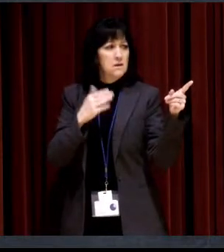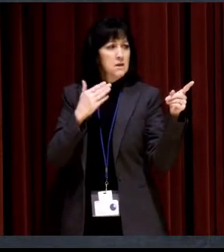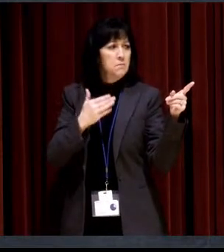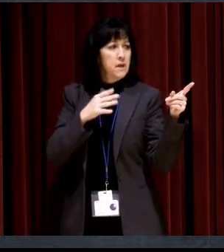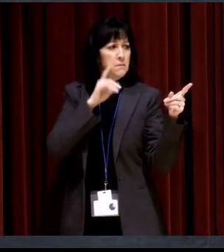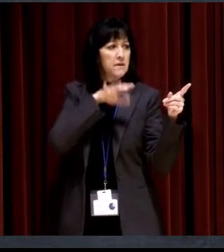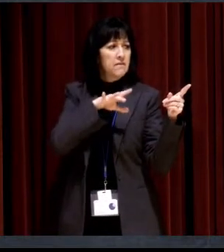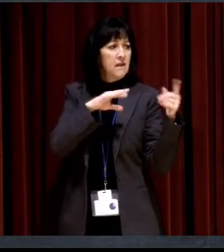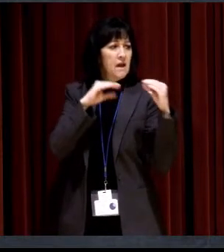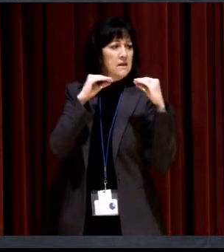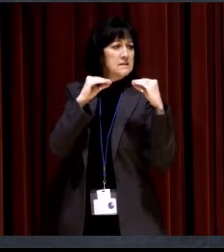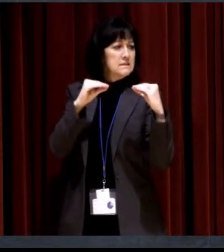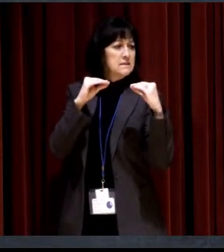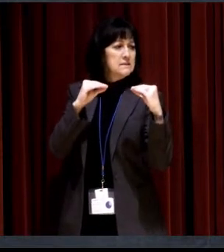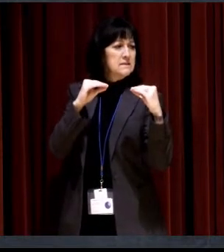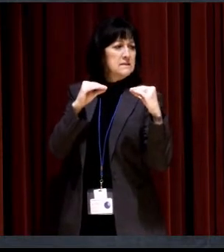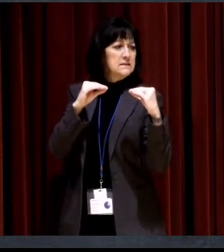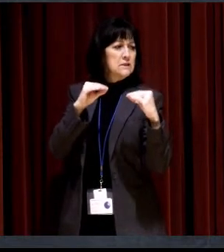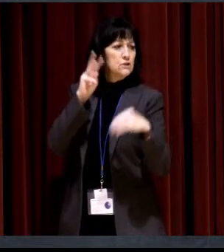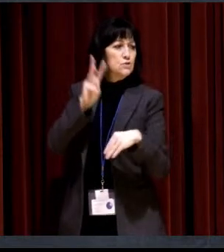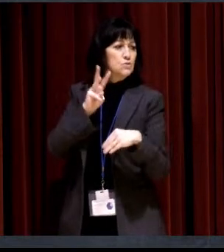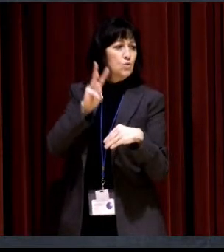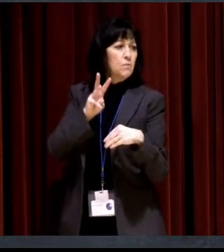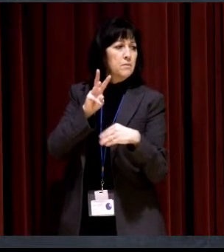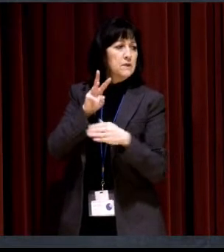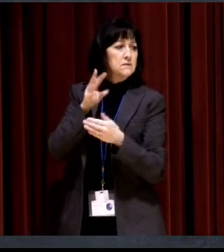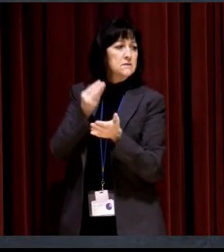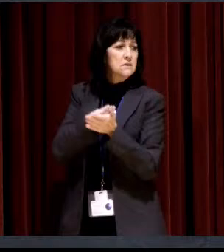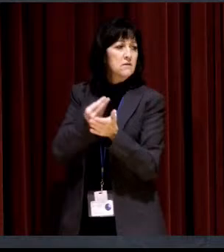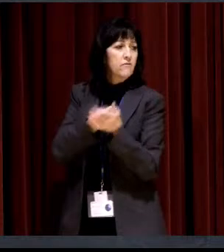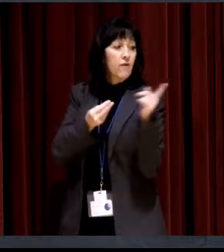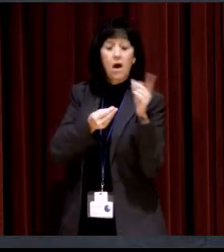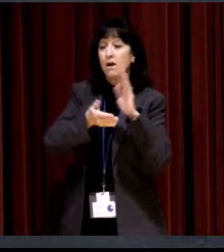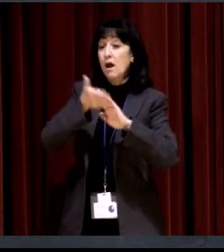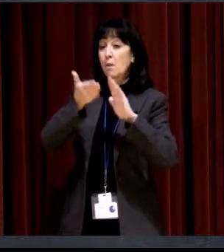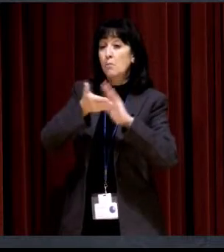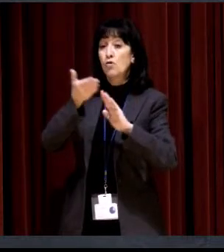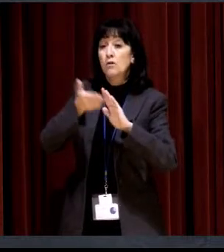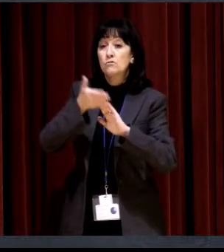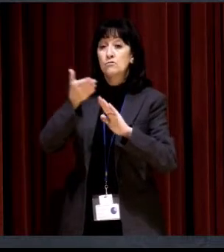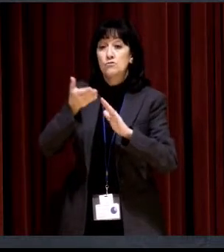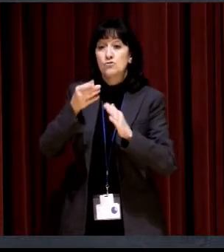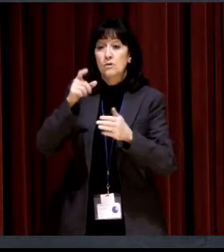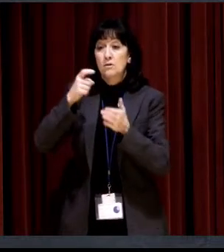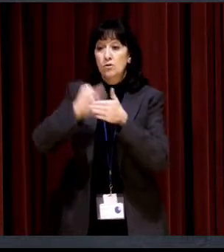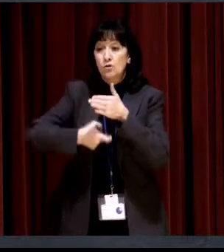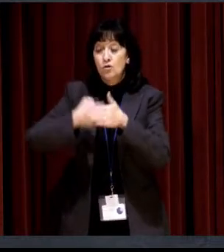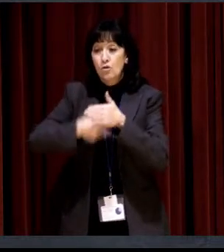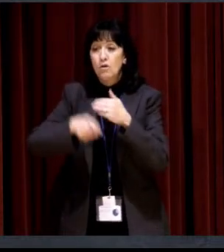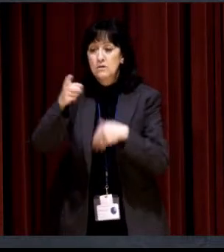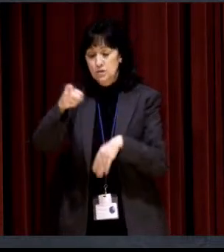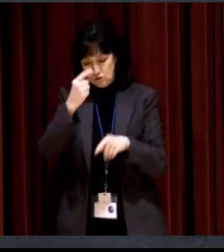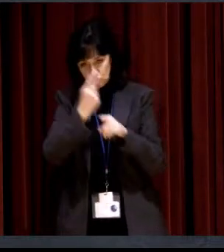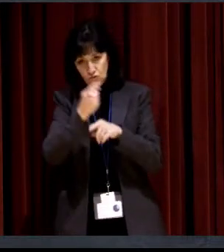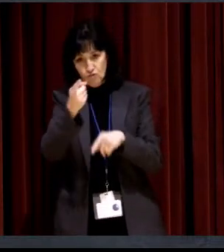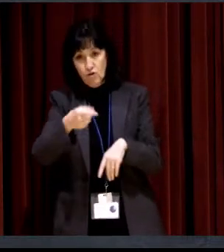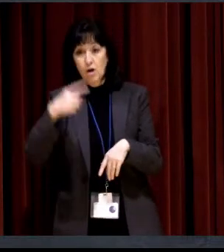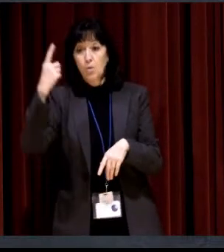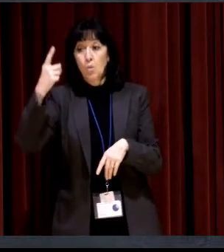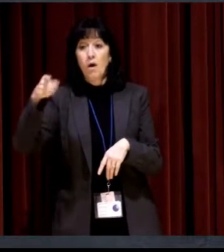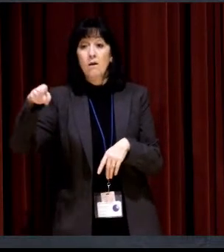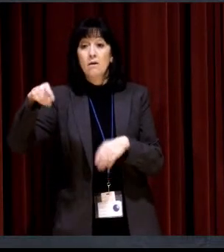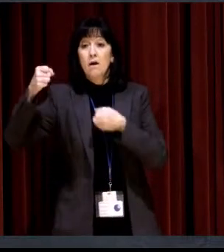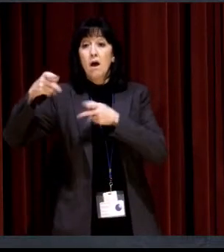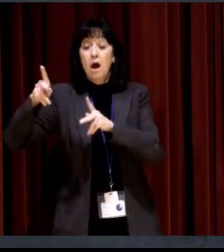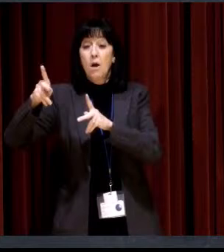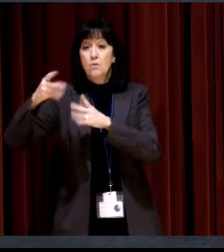Fund, but I'm not sure. Operation costs, day-to-day costs. So a few answers to that. One is opportunity funding ramping up to